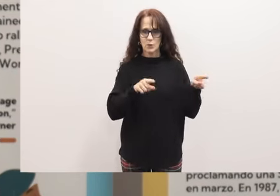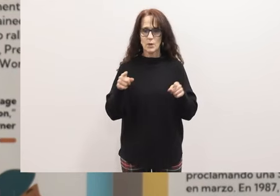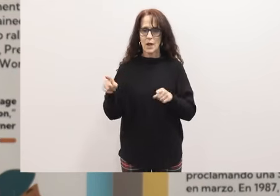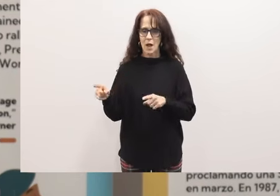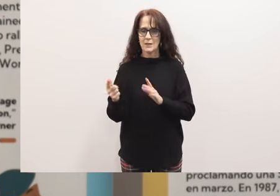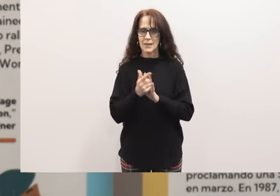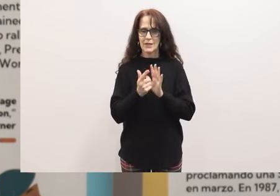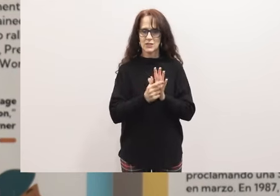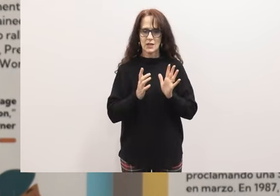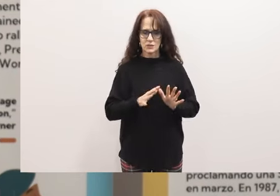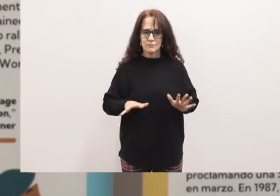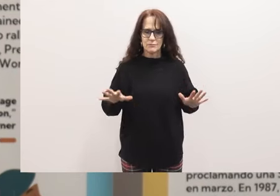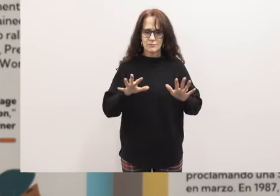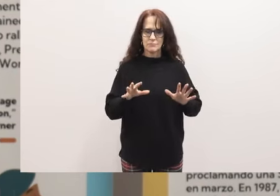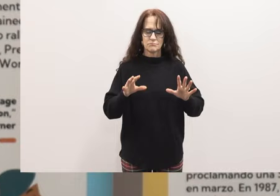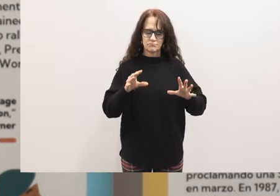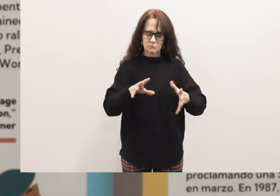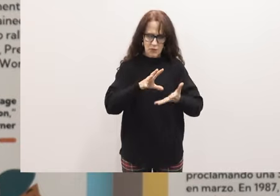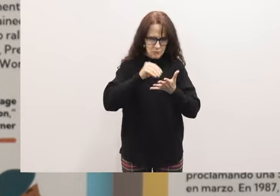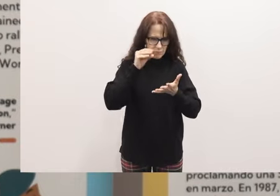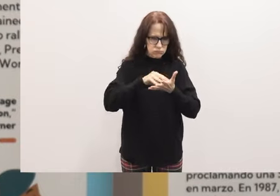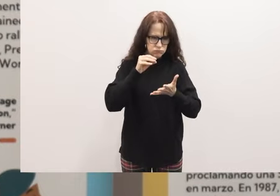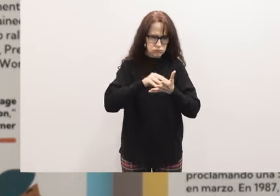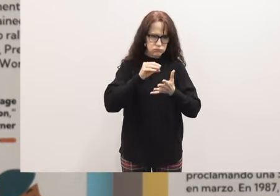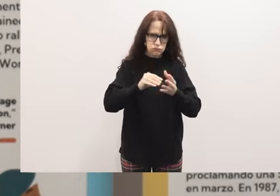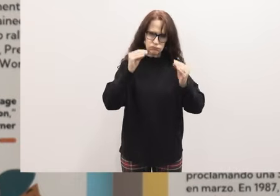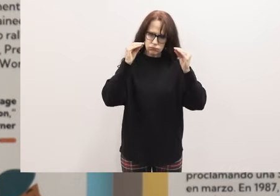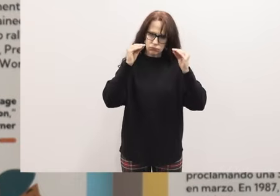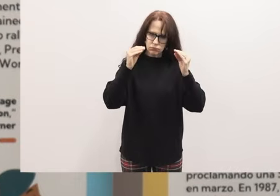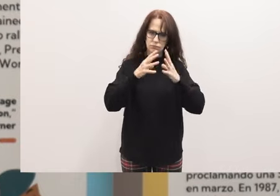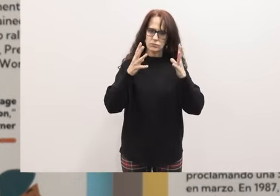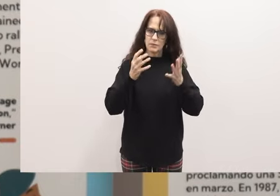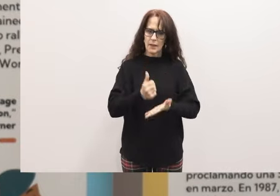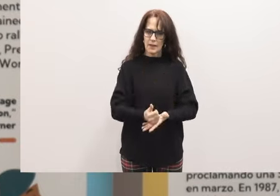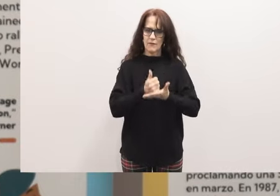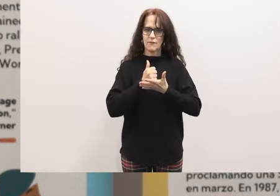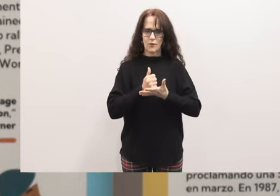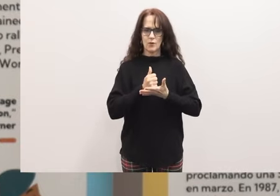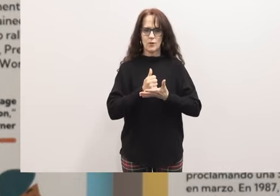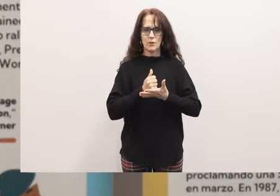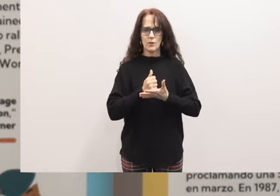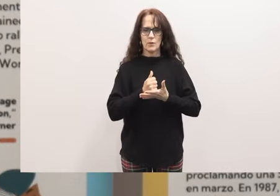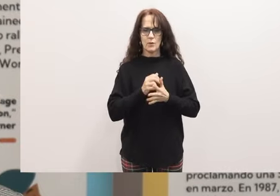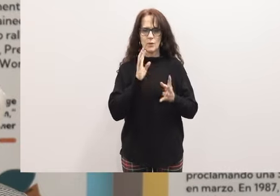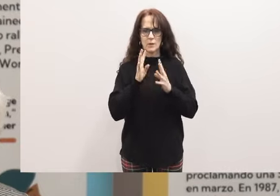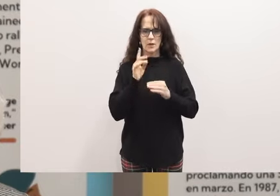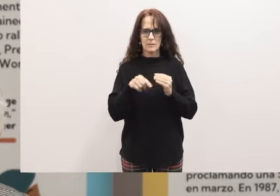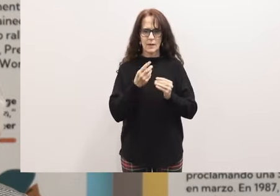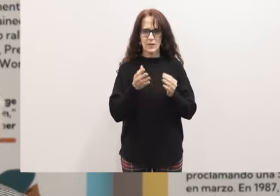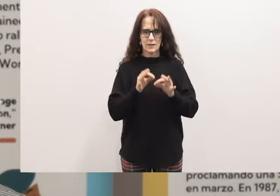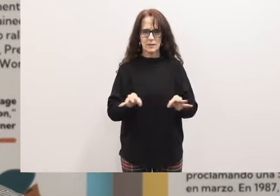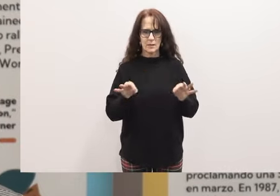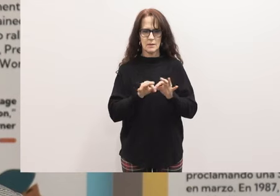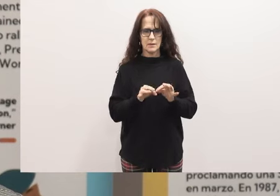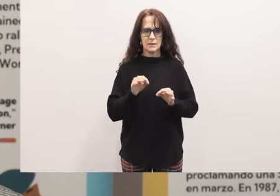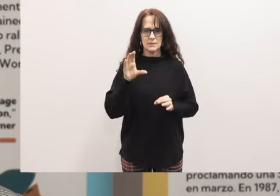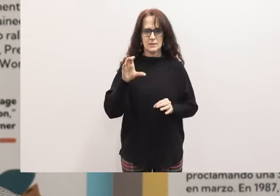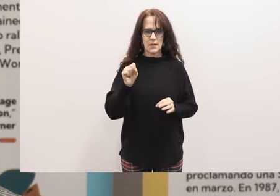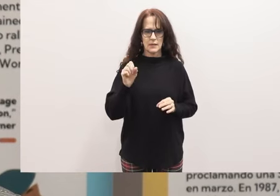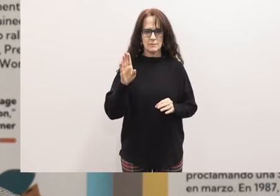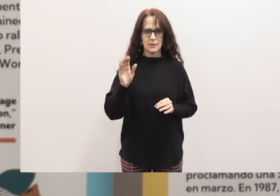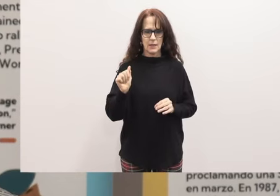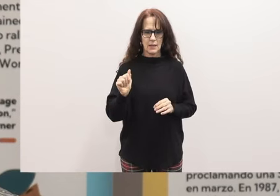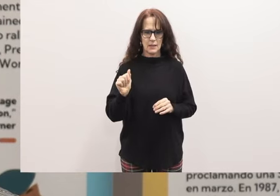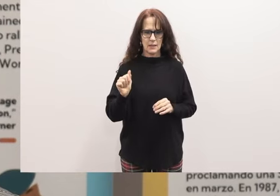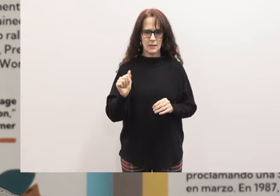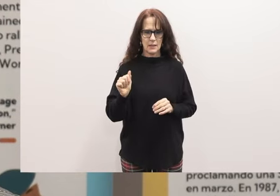very instructive and helpful. We talked about the things that are important to CSBA. I think we talked